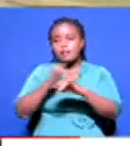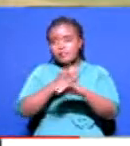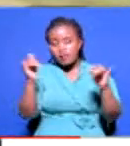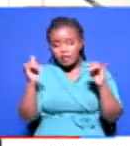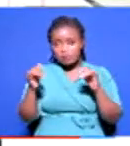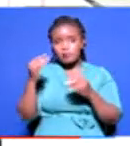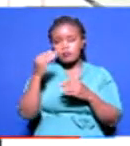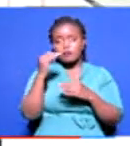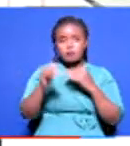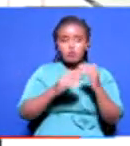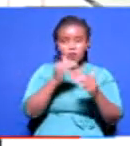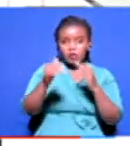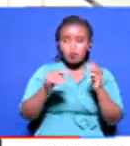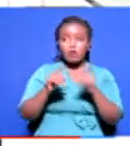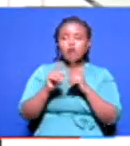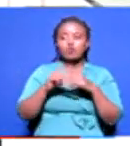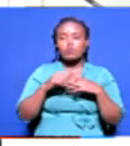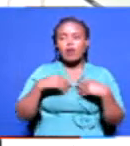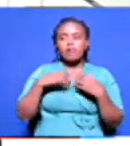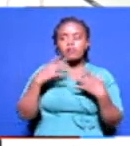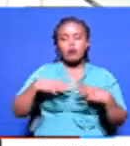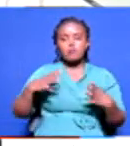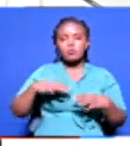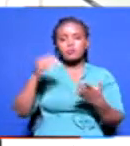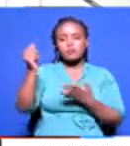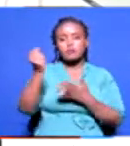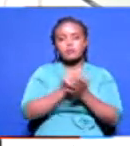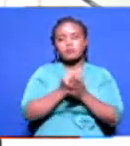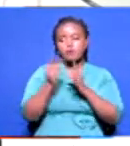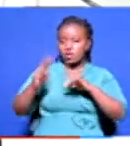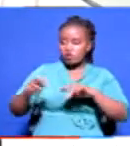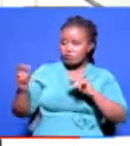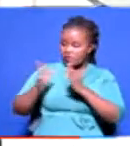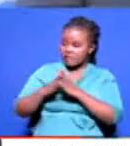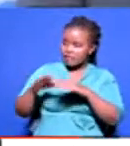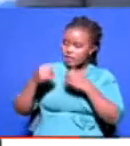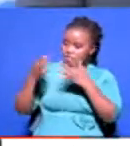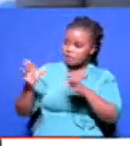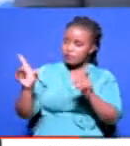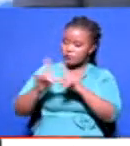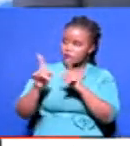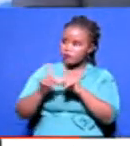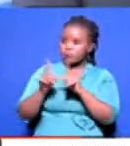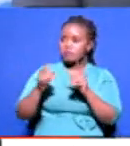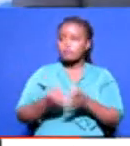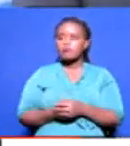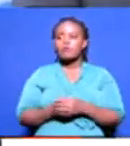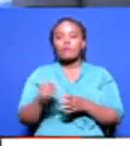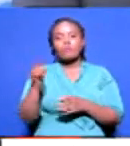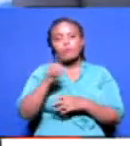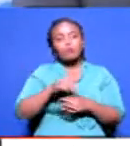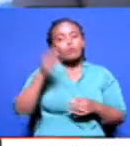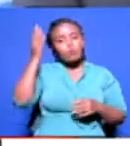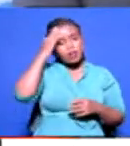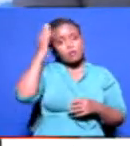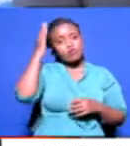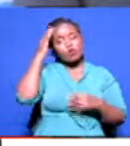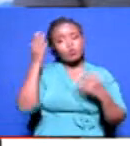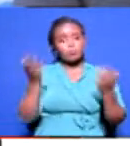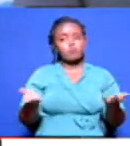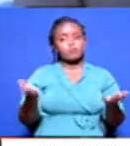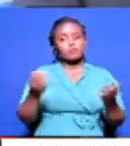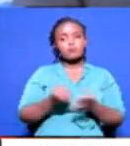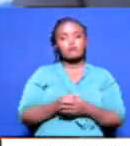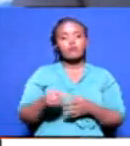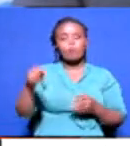officially appointed dealers inspect and issue certificates of conformity. We are very much aware that for us